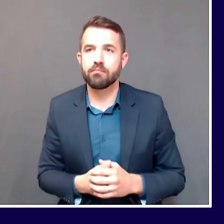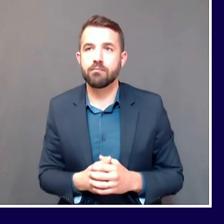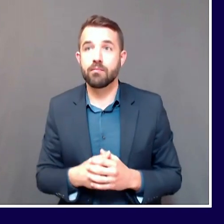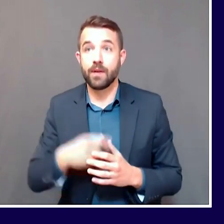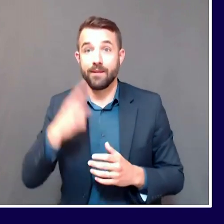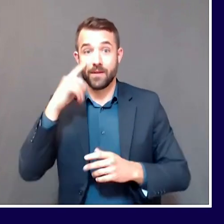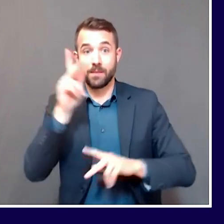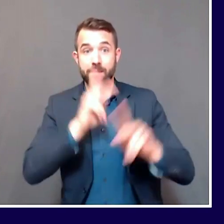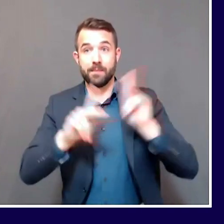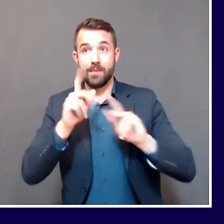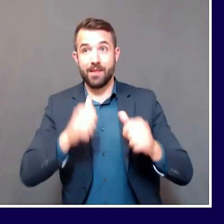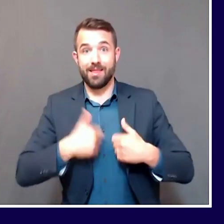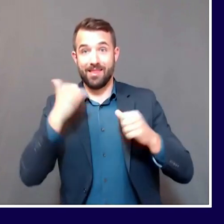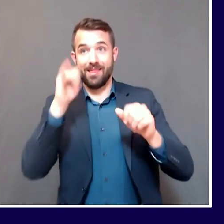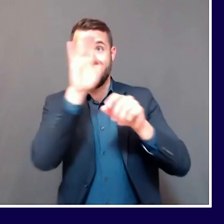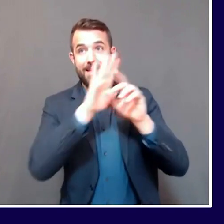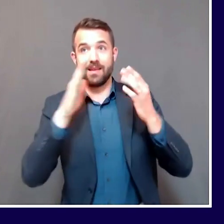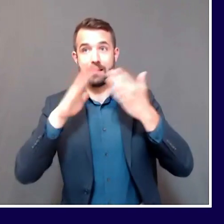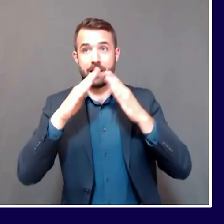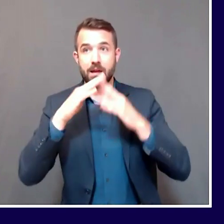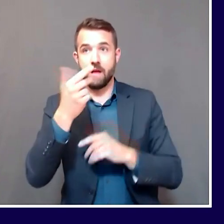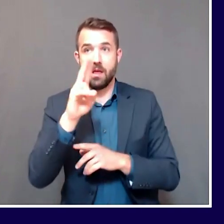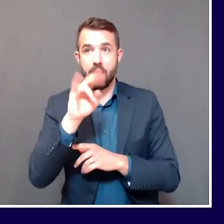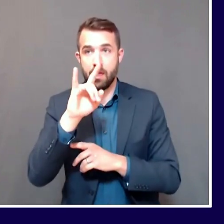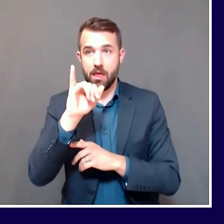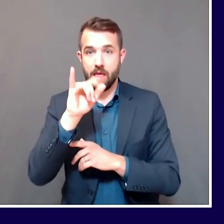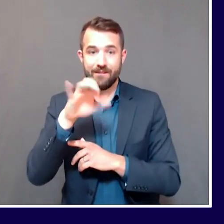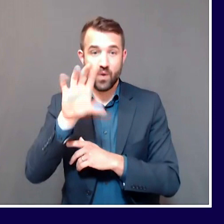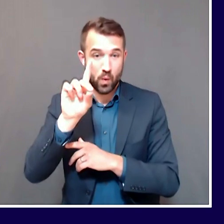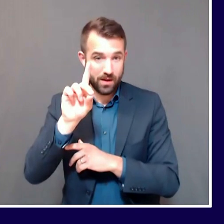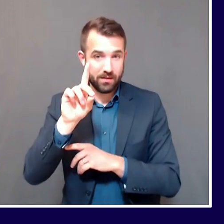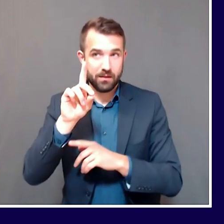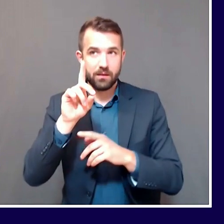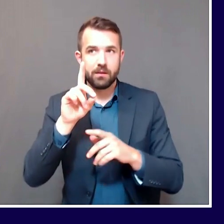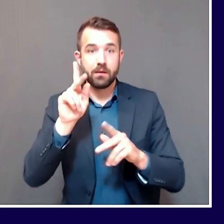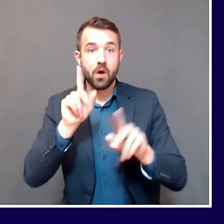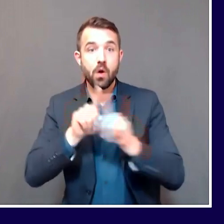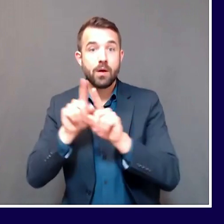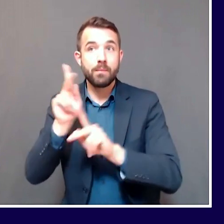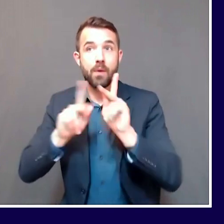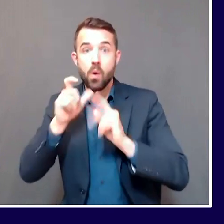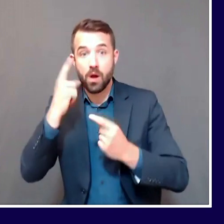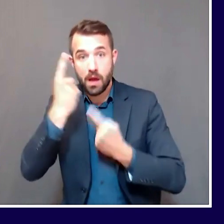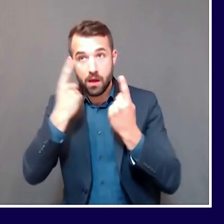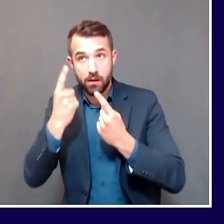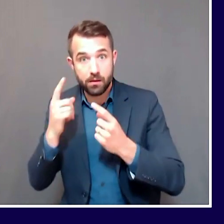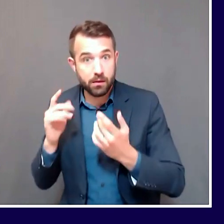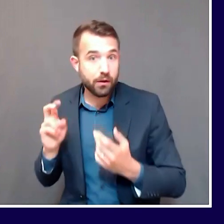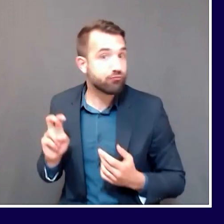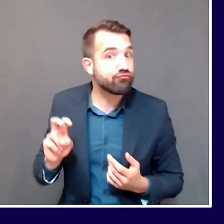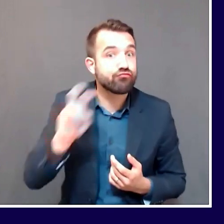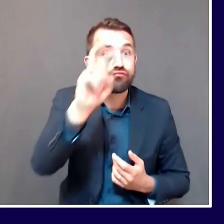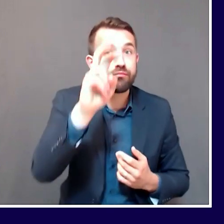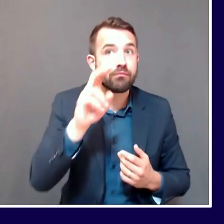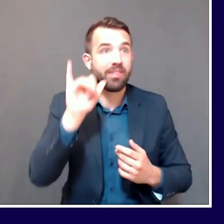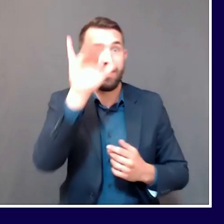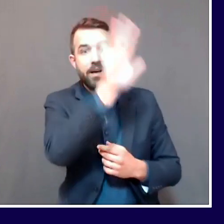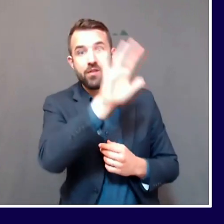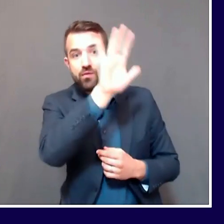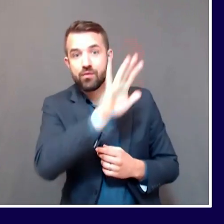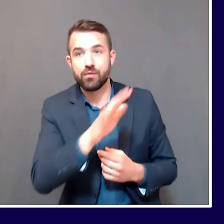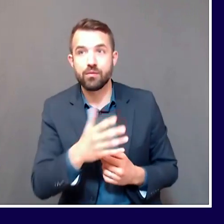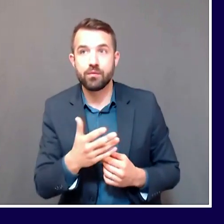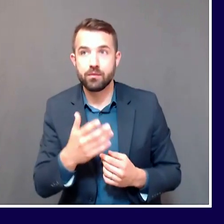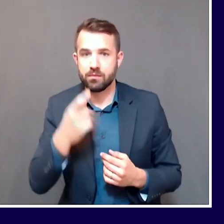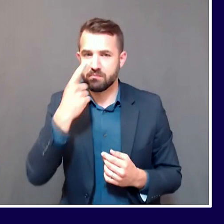but people who are thinking about traveling up to that area tomorrow. I don't know if you could elaborate on it for us a